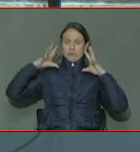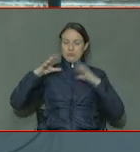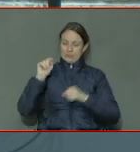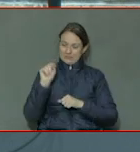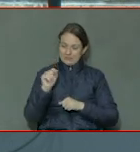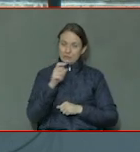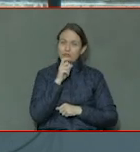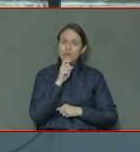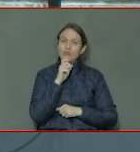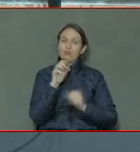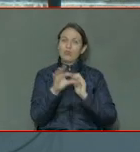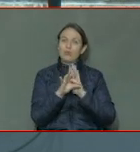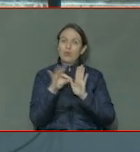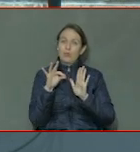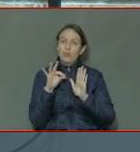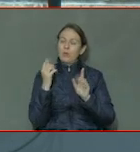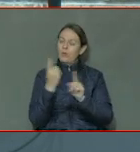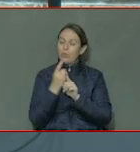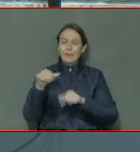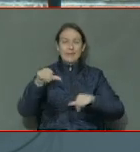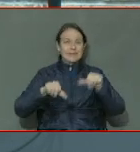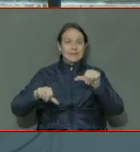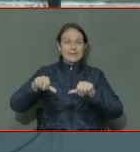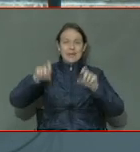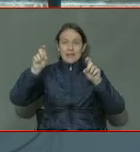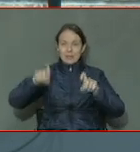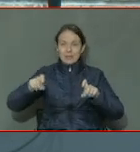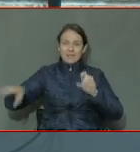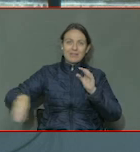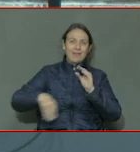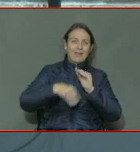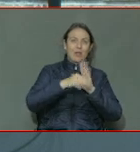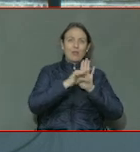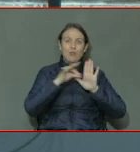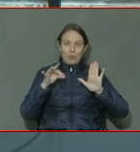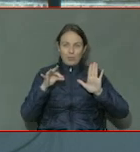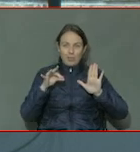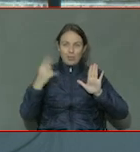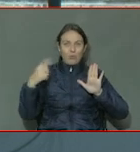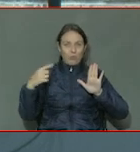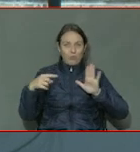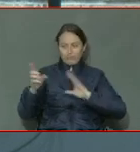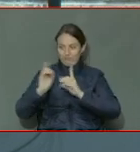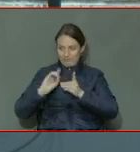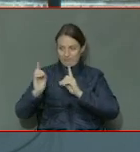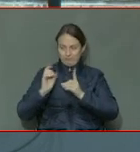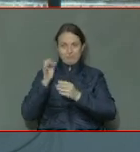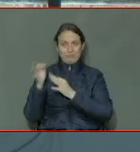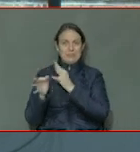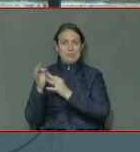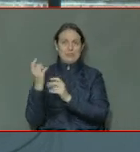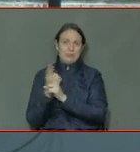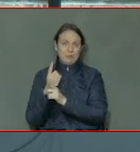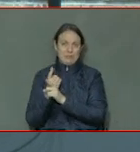Every discussion in physical science must contain a formula. So that's very important. Every